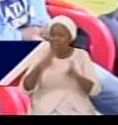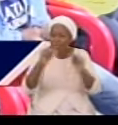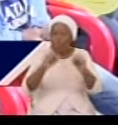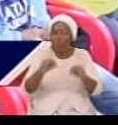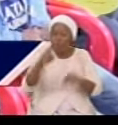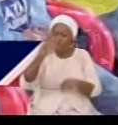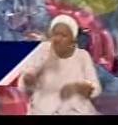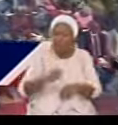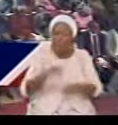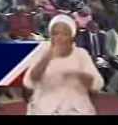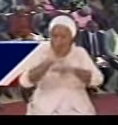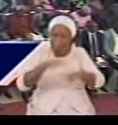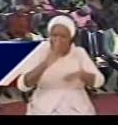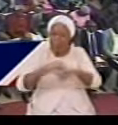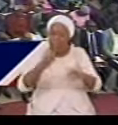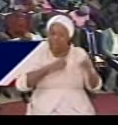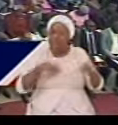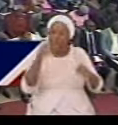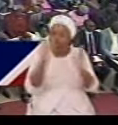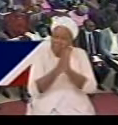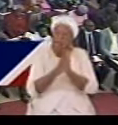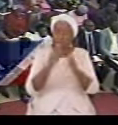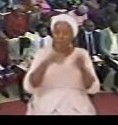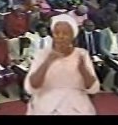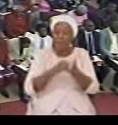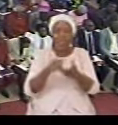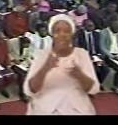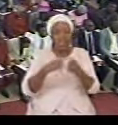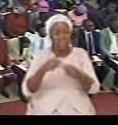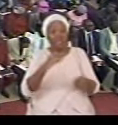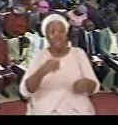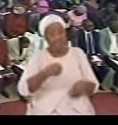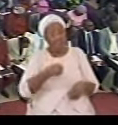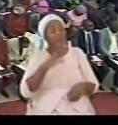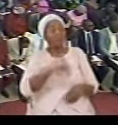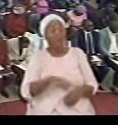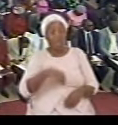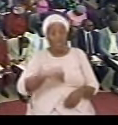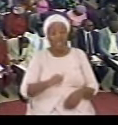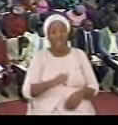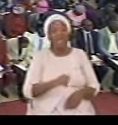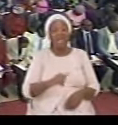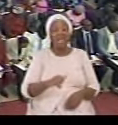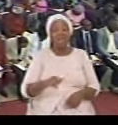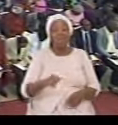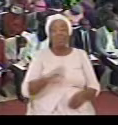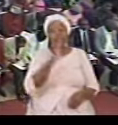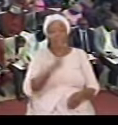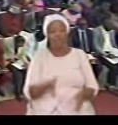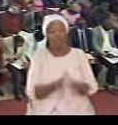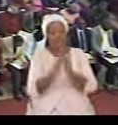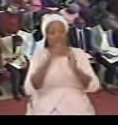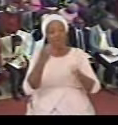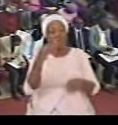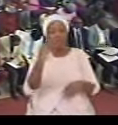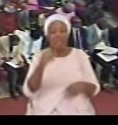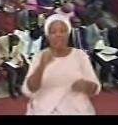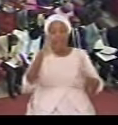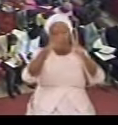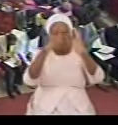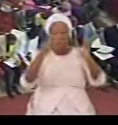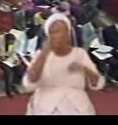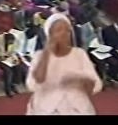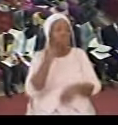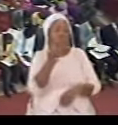him. I will yet for all this be inquired of by the house of Israel to do it